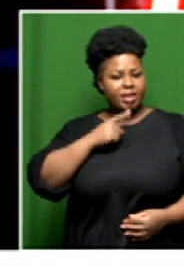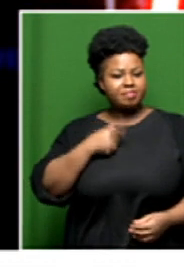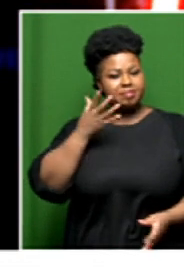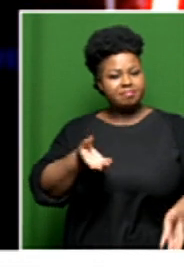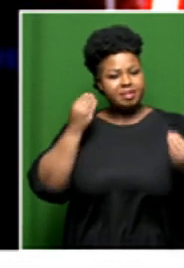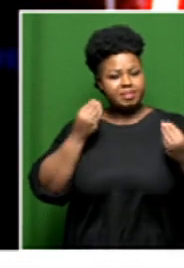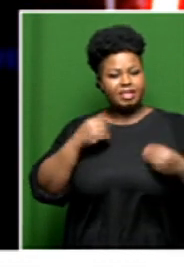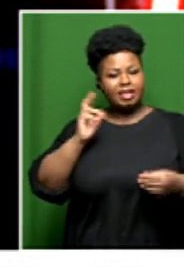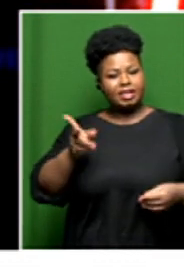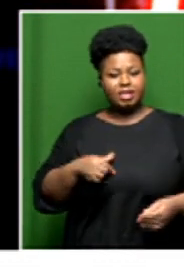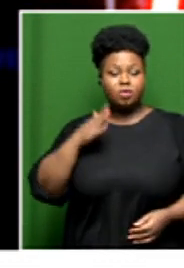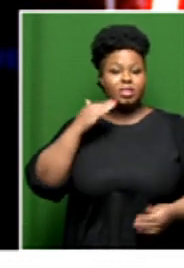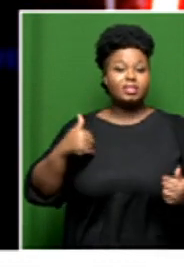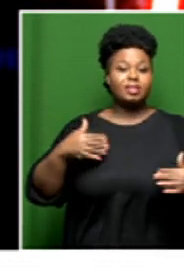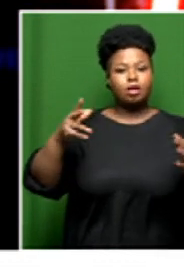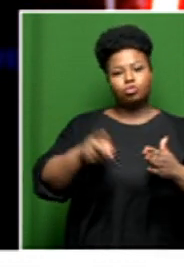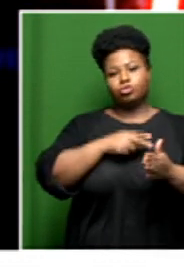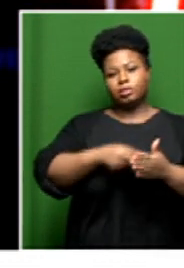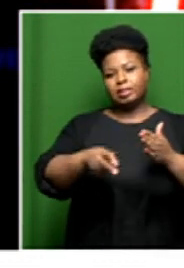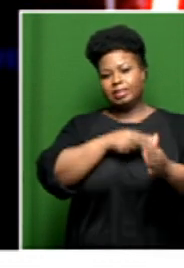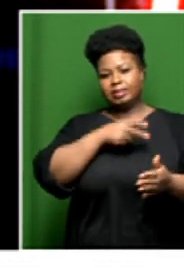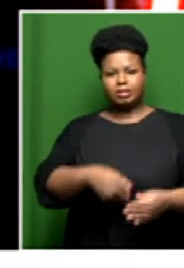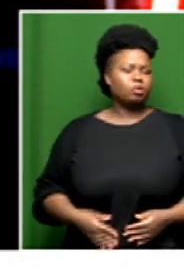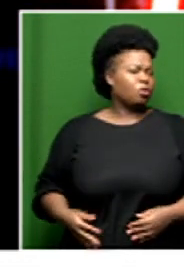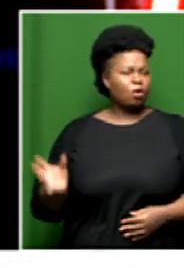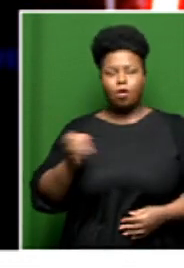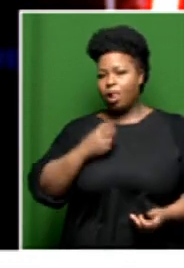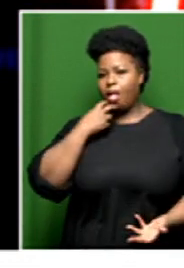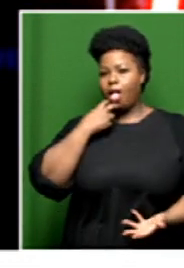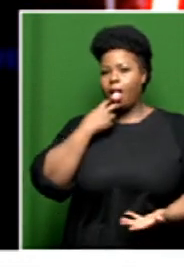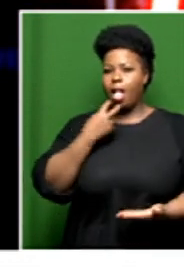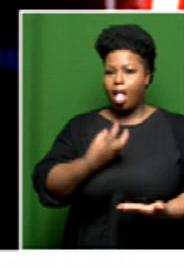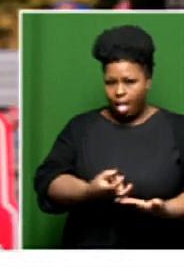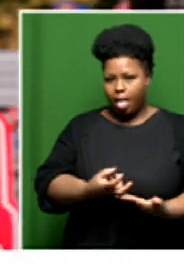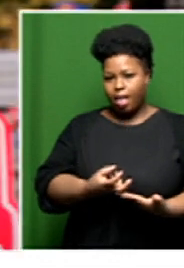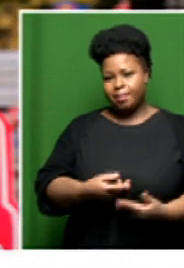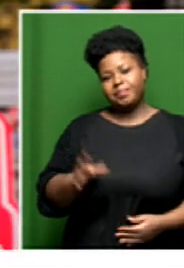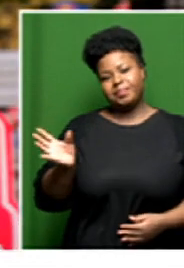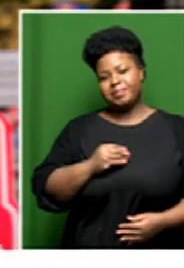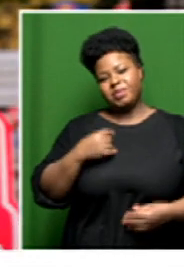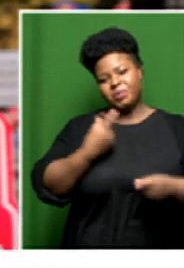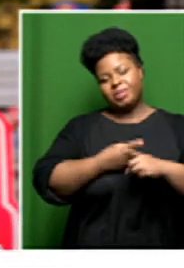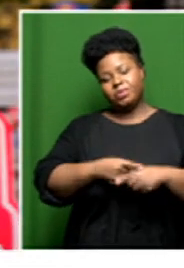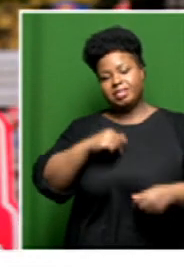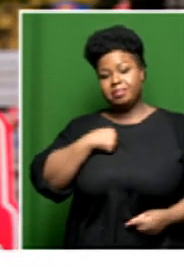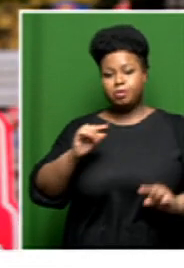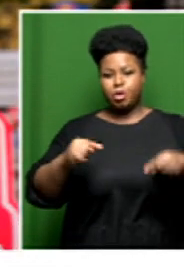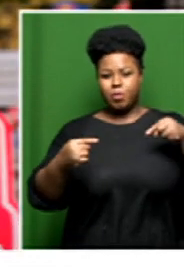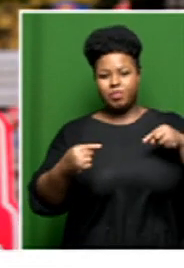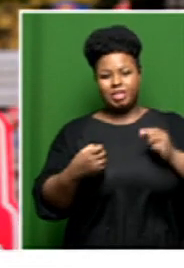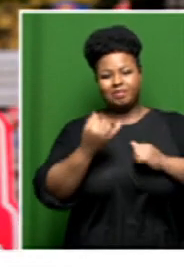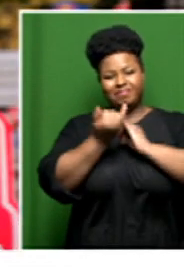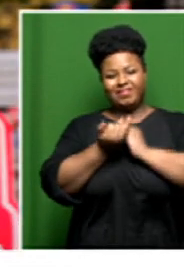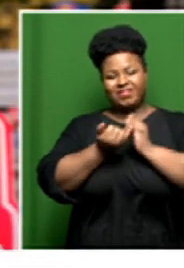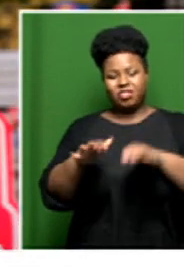hand at first. And then when I just started dancing, I shut out everyone while I was battling. And it was just me and my opponent